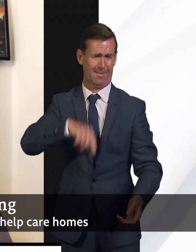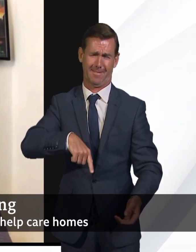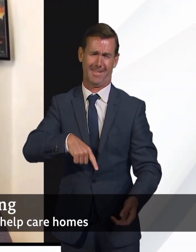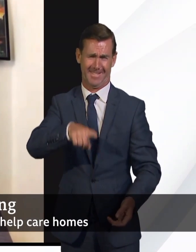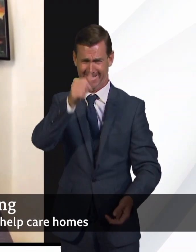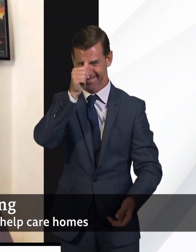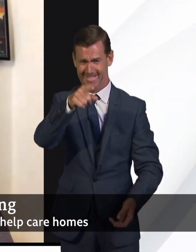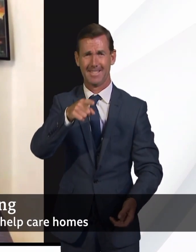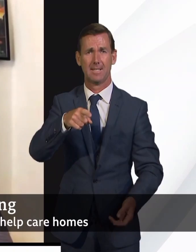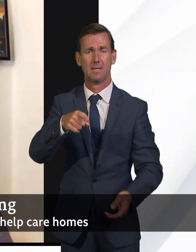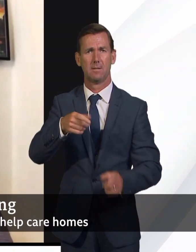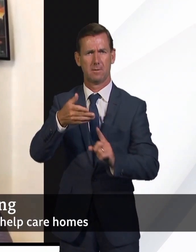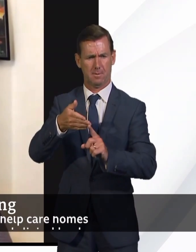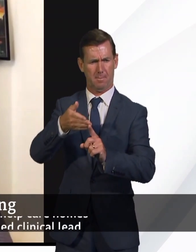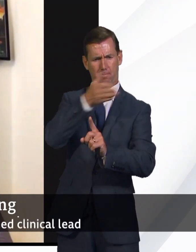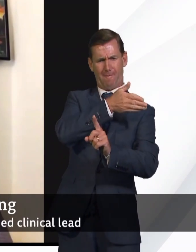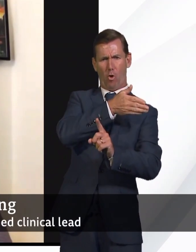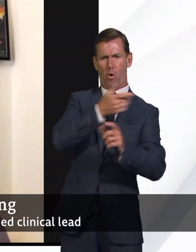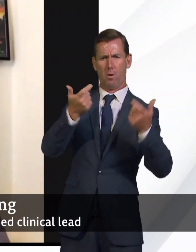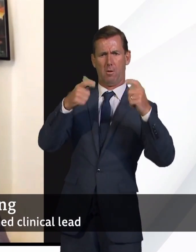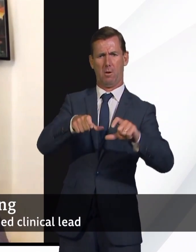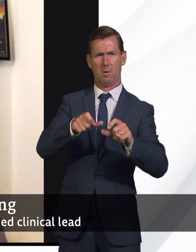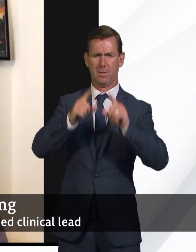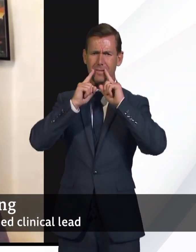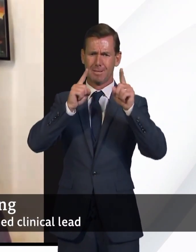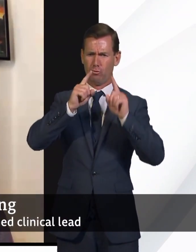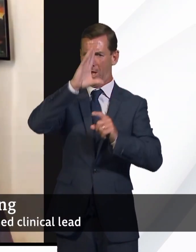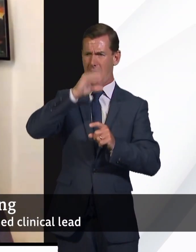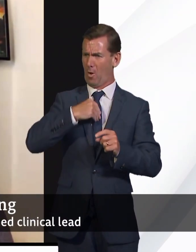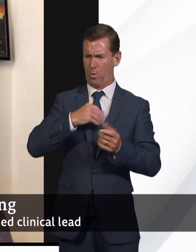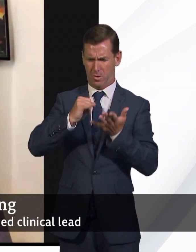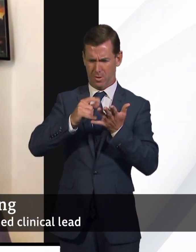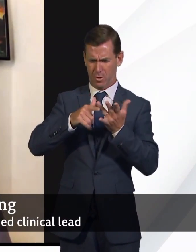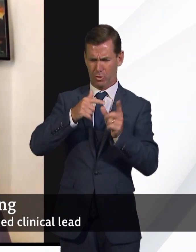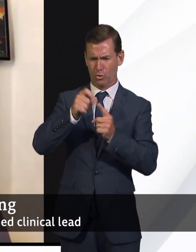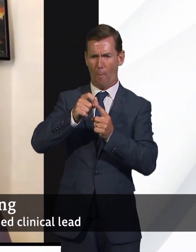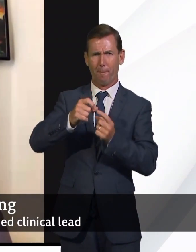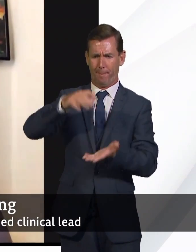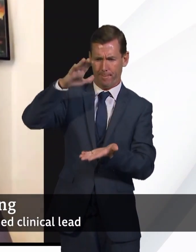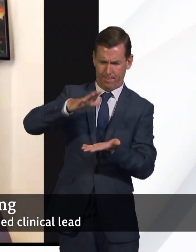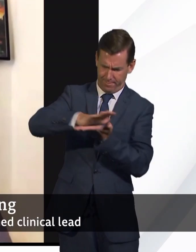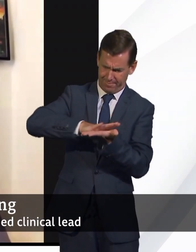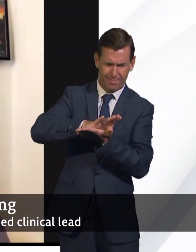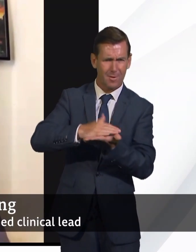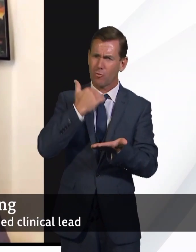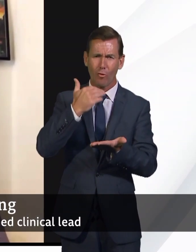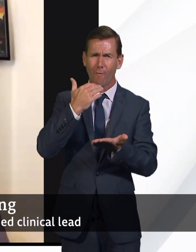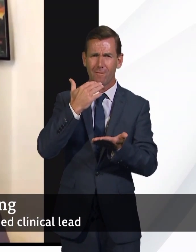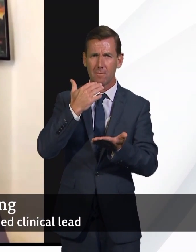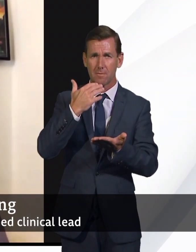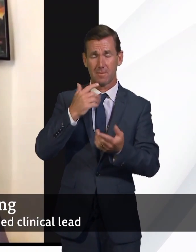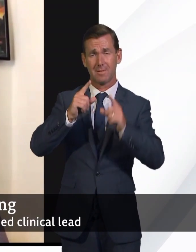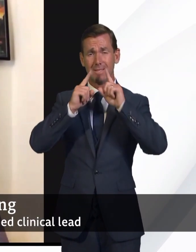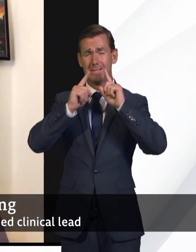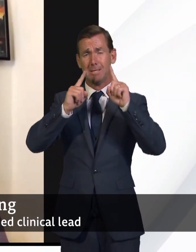teachers were telling us they didn't have enough soap and hand sanitizer to go round. If a teacher looks at all this, looks at their own